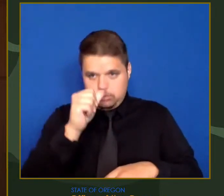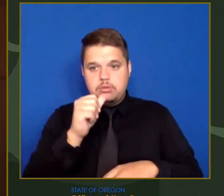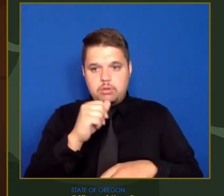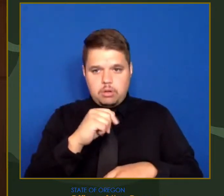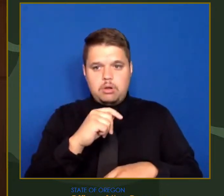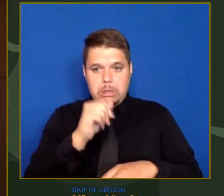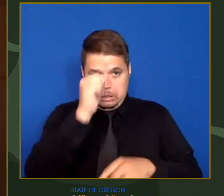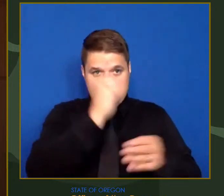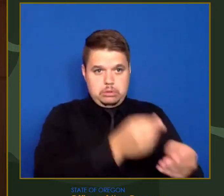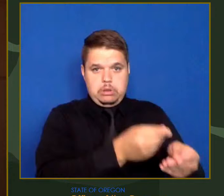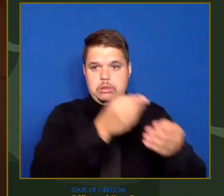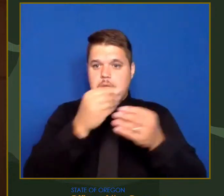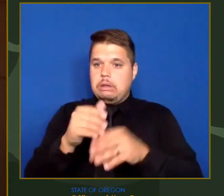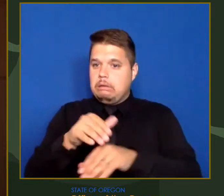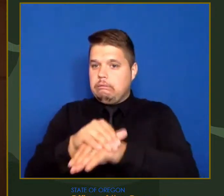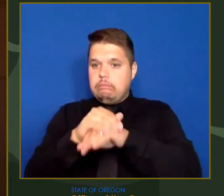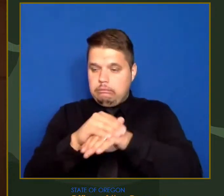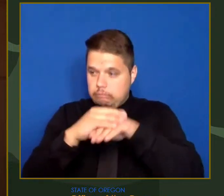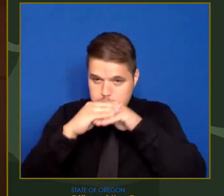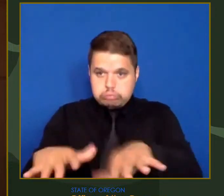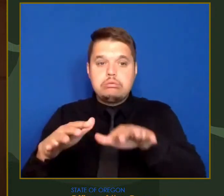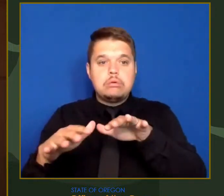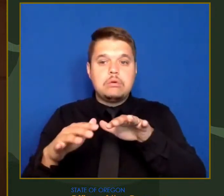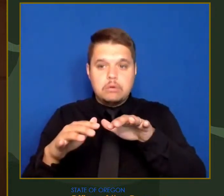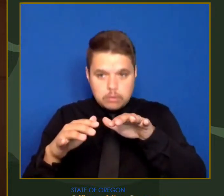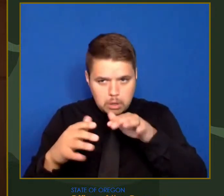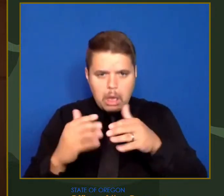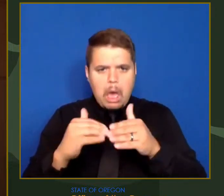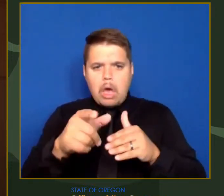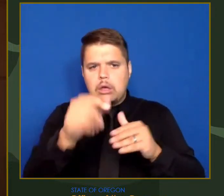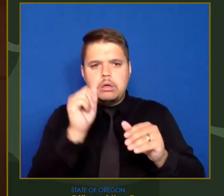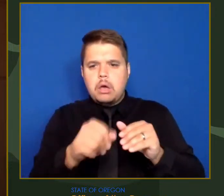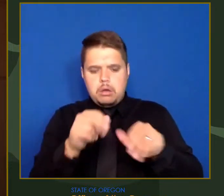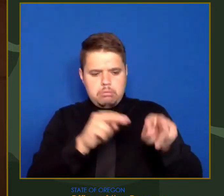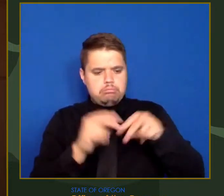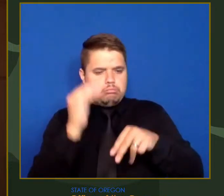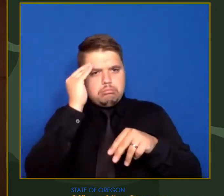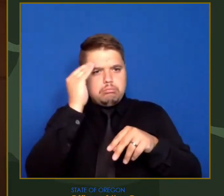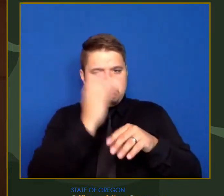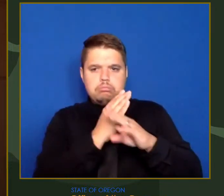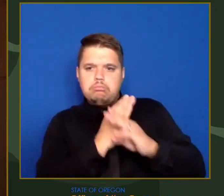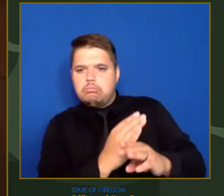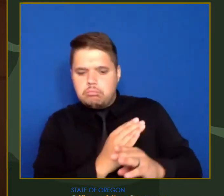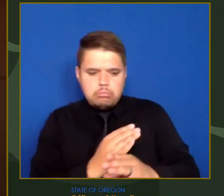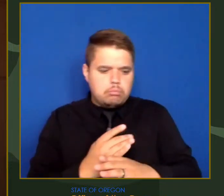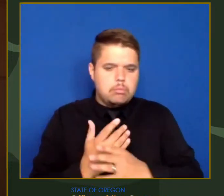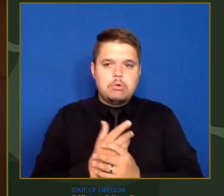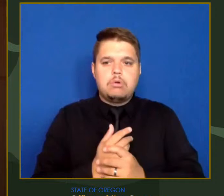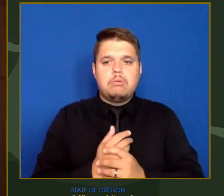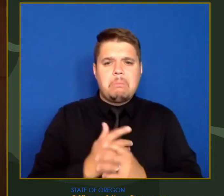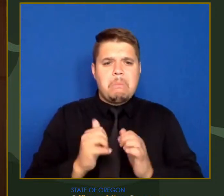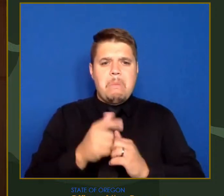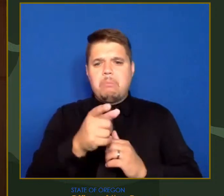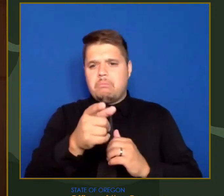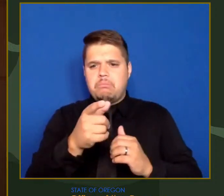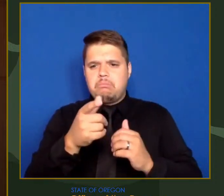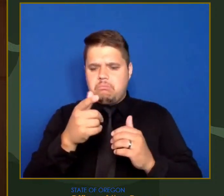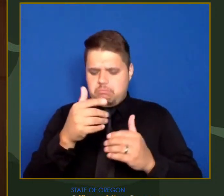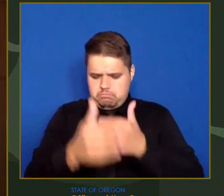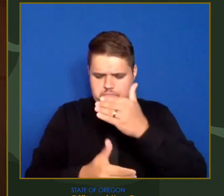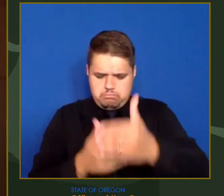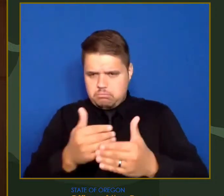today going to be pulled back, or there'll be warnings put out if